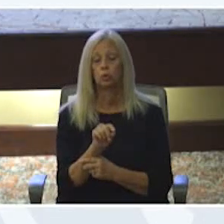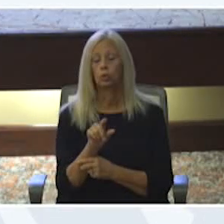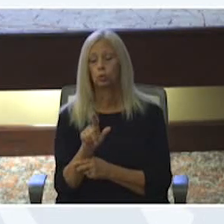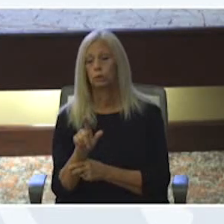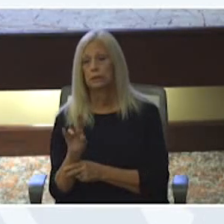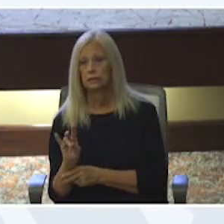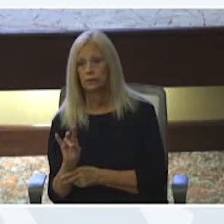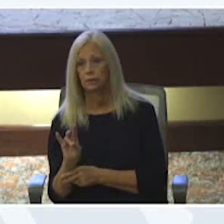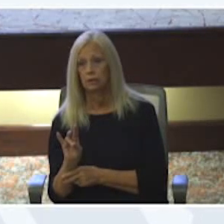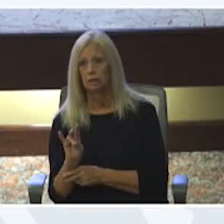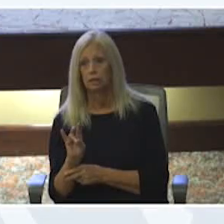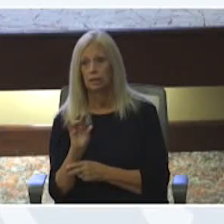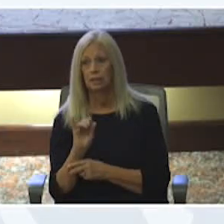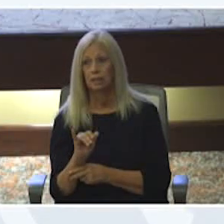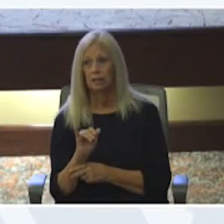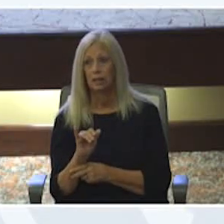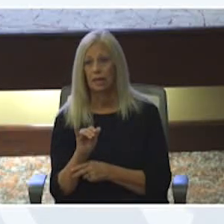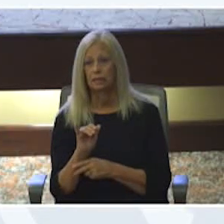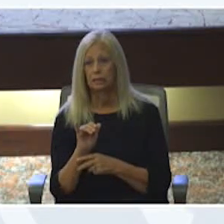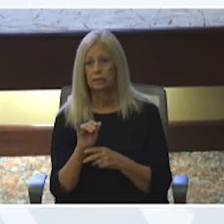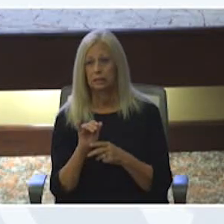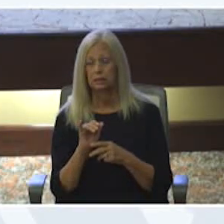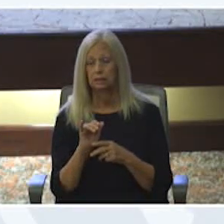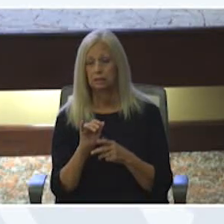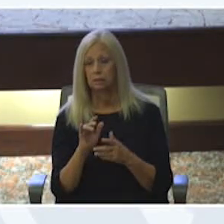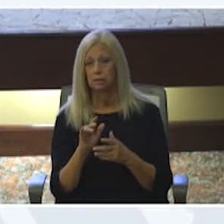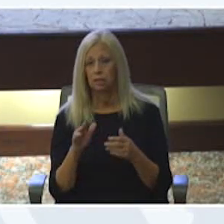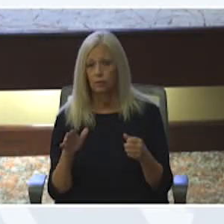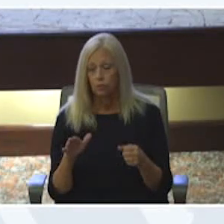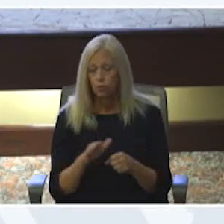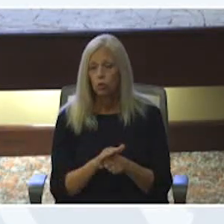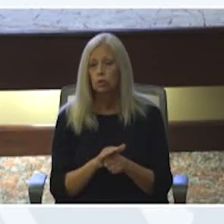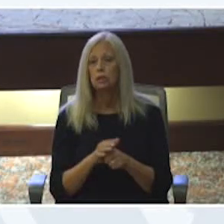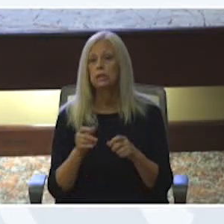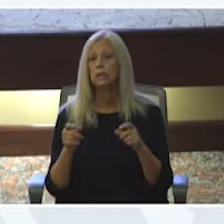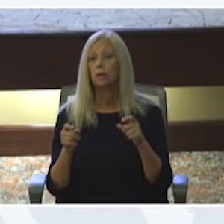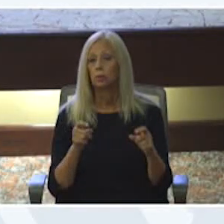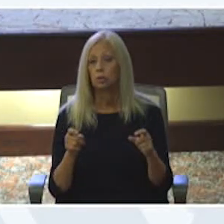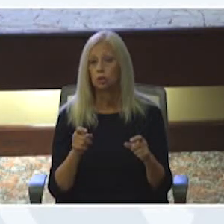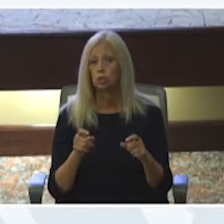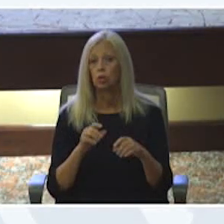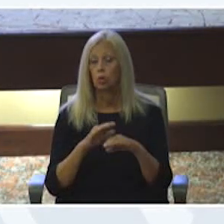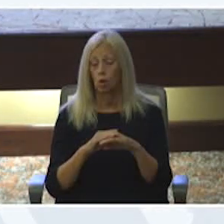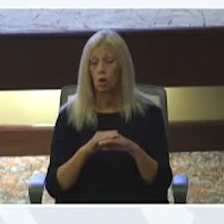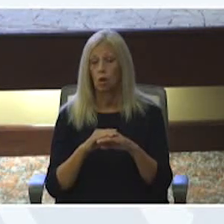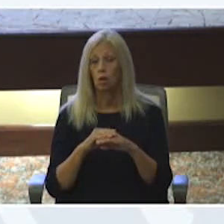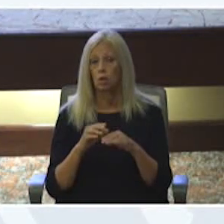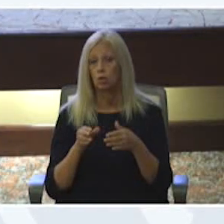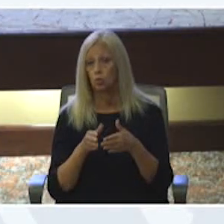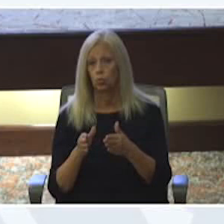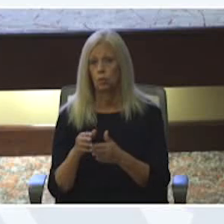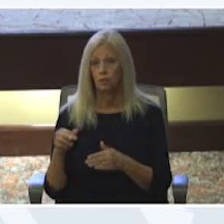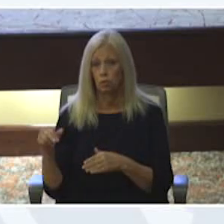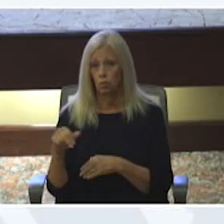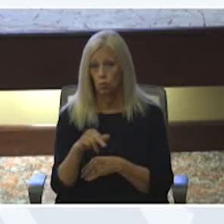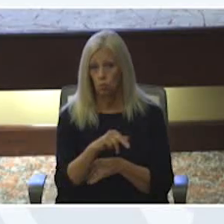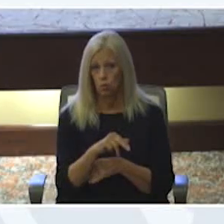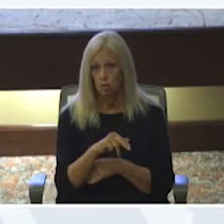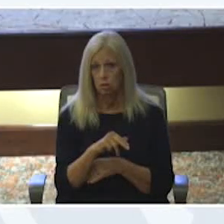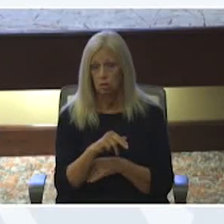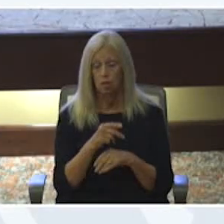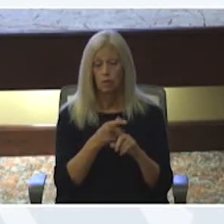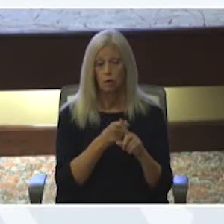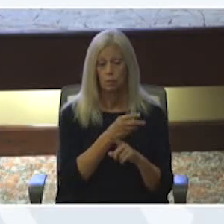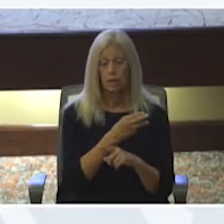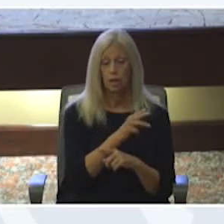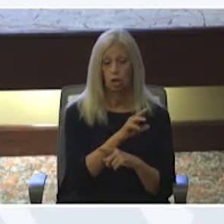is kind of the loop closed or fully operational on the Riverwalk from Herring all the way to that